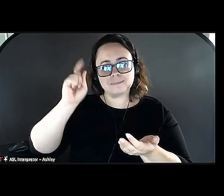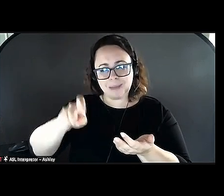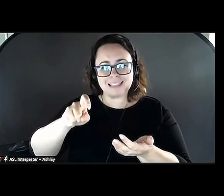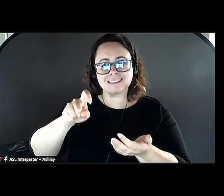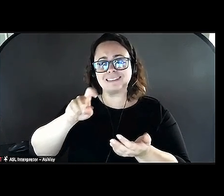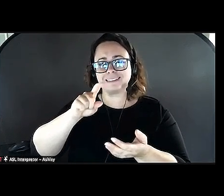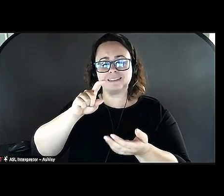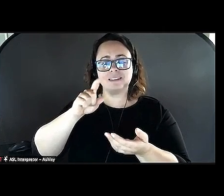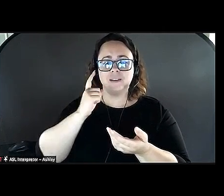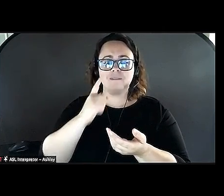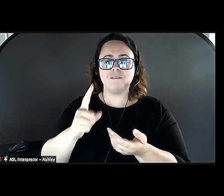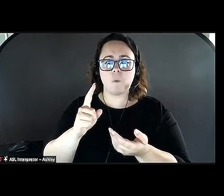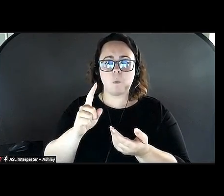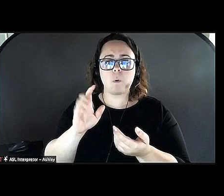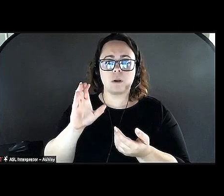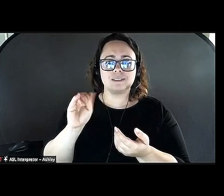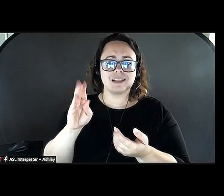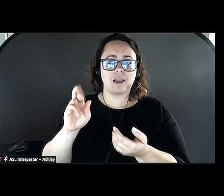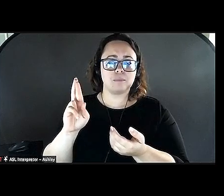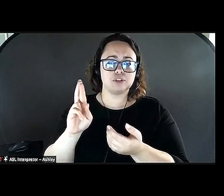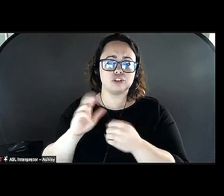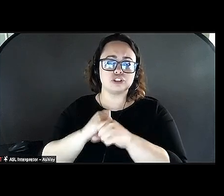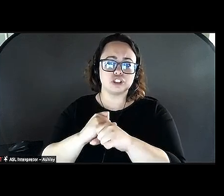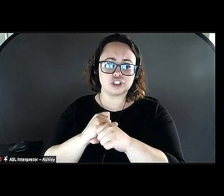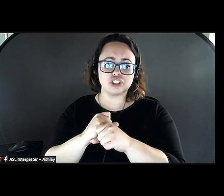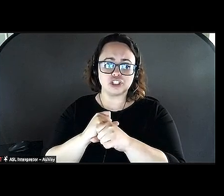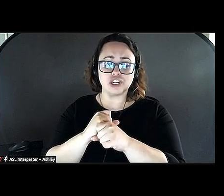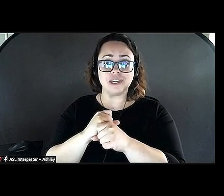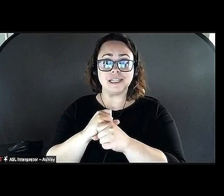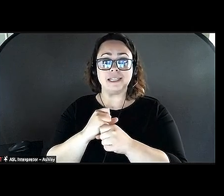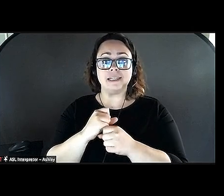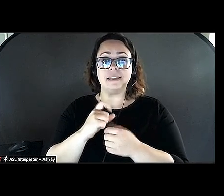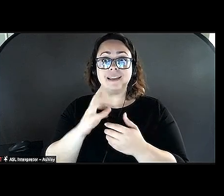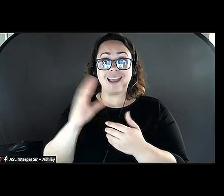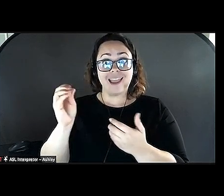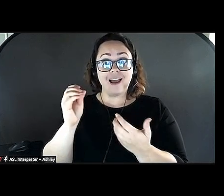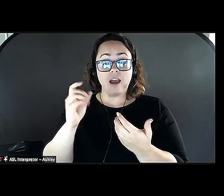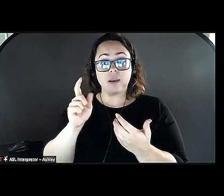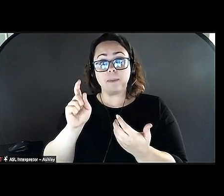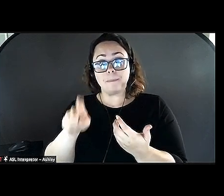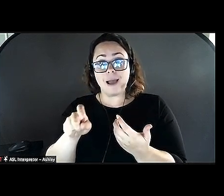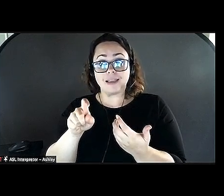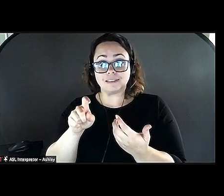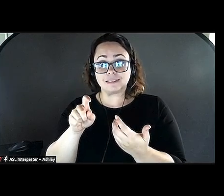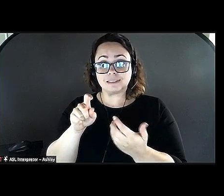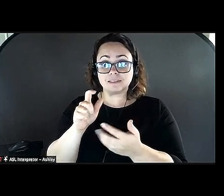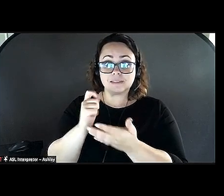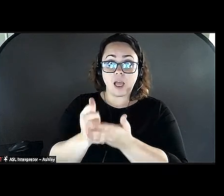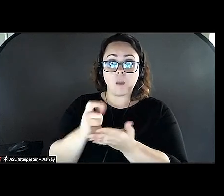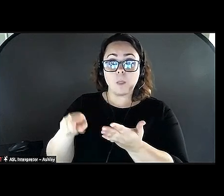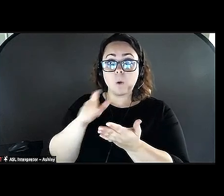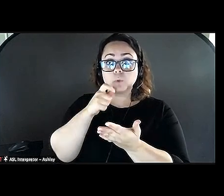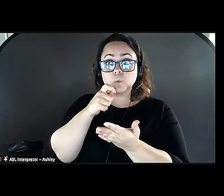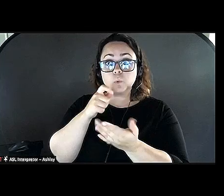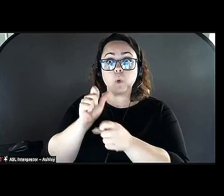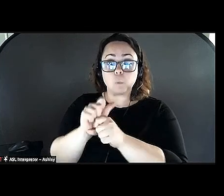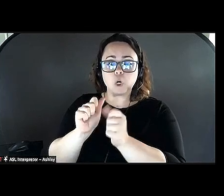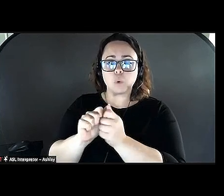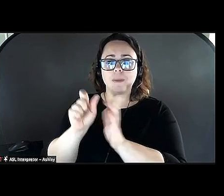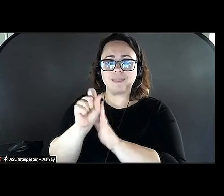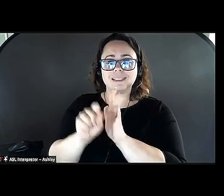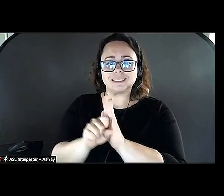be inserted into our workforce, as well as those entities that works with the state of